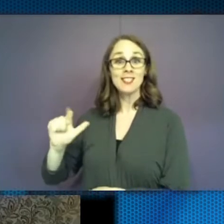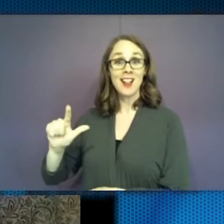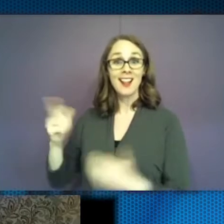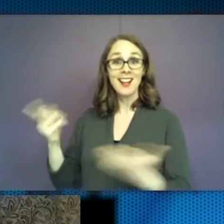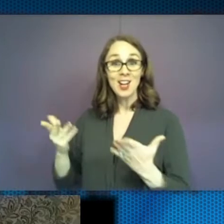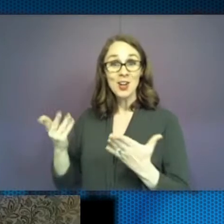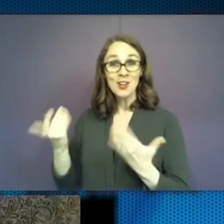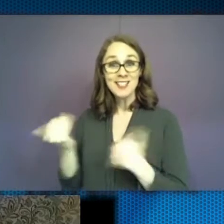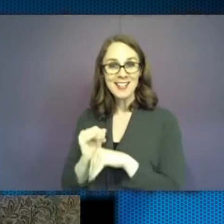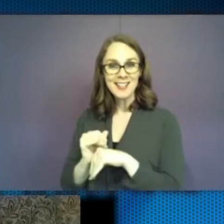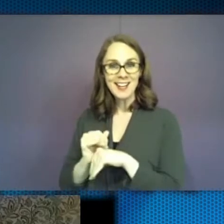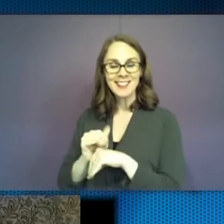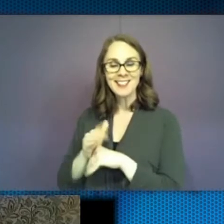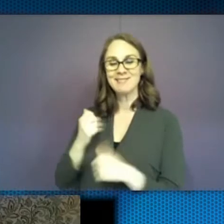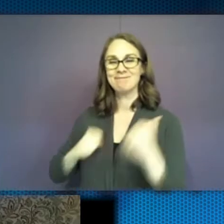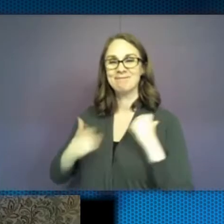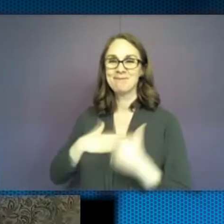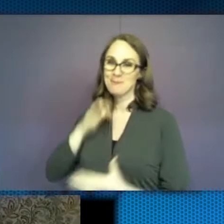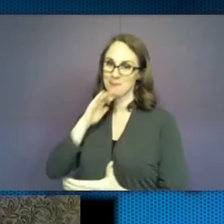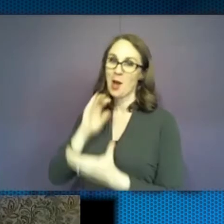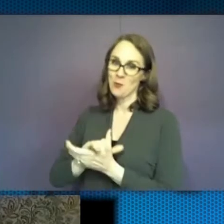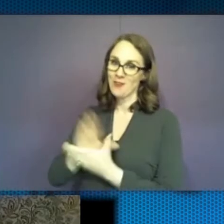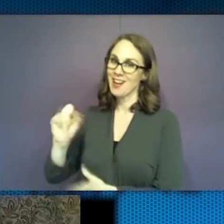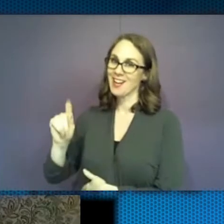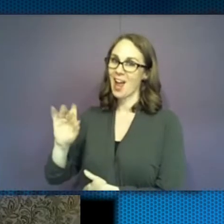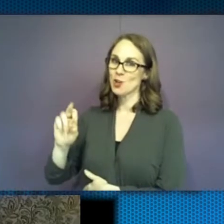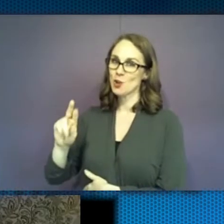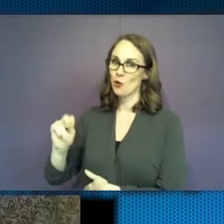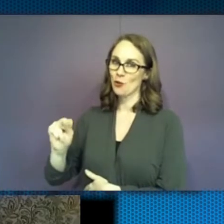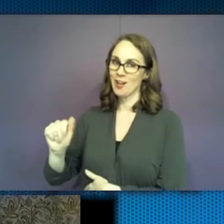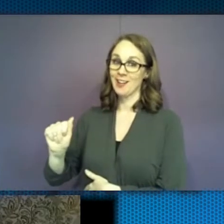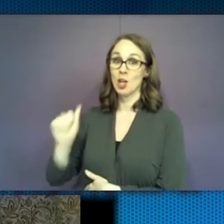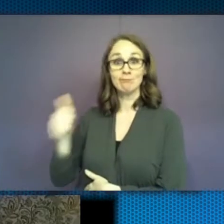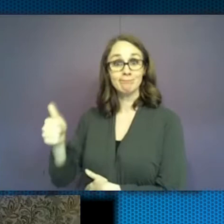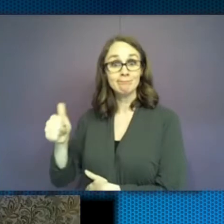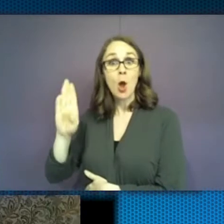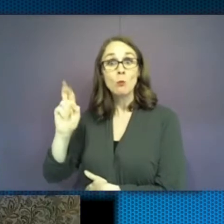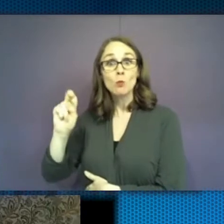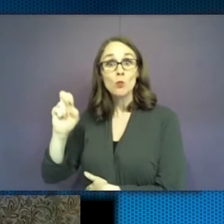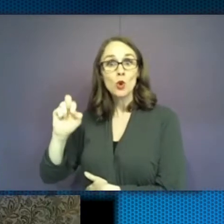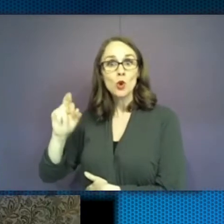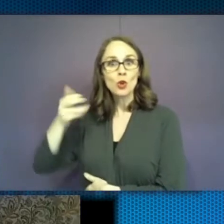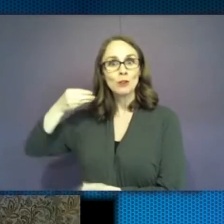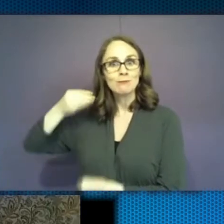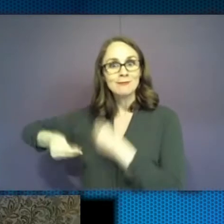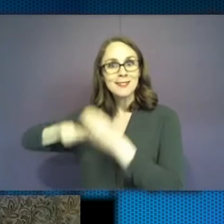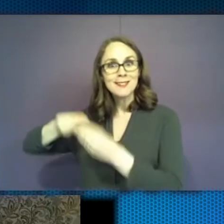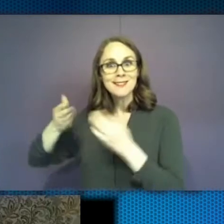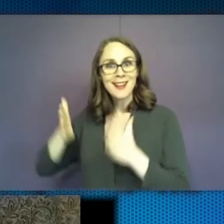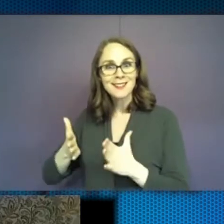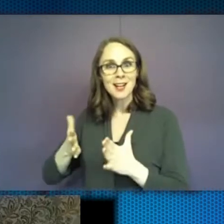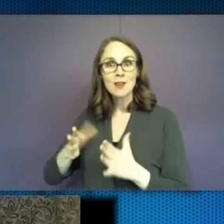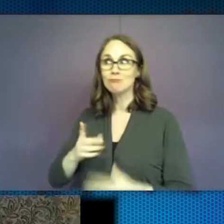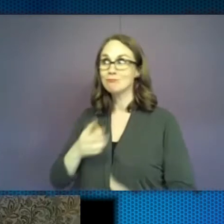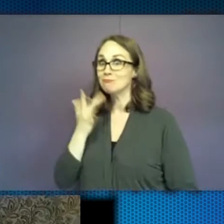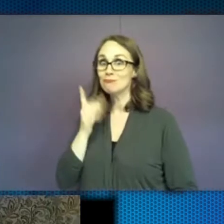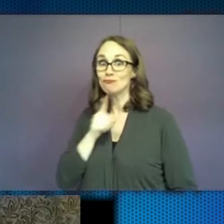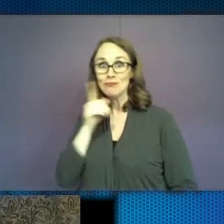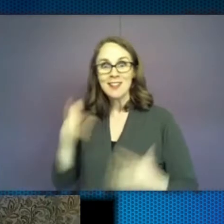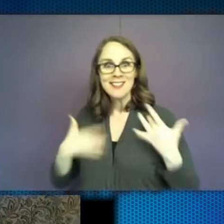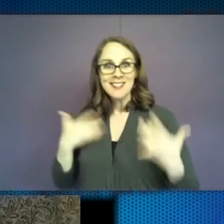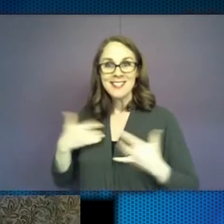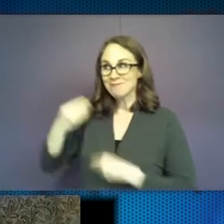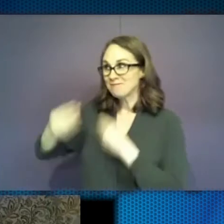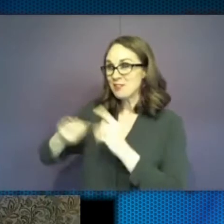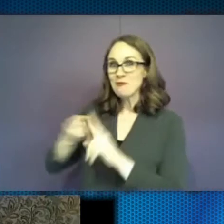plays my wife, Katharina, and Jenny is a Brunner descendant. So it was really exciting to get someone who is descended